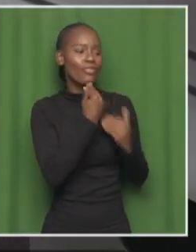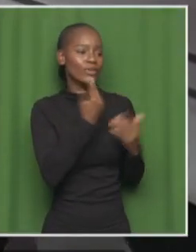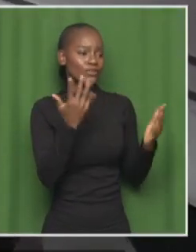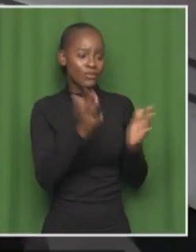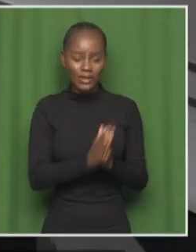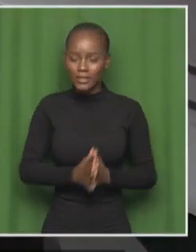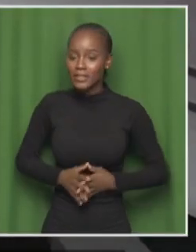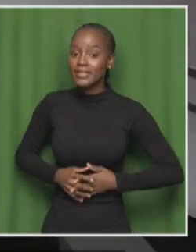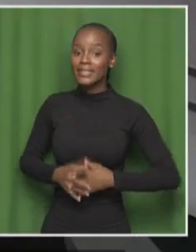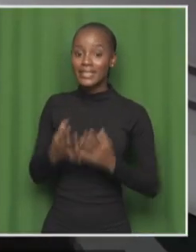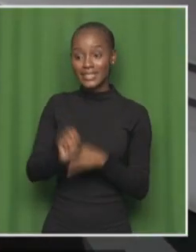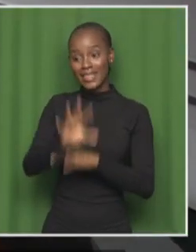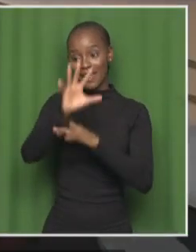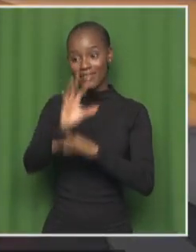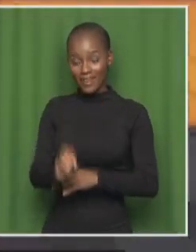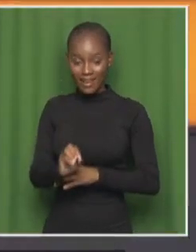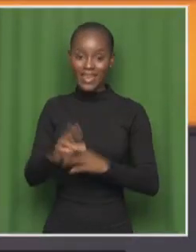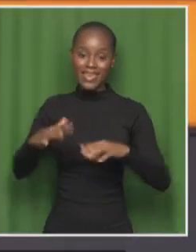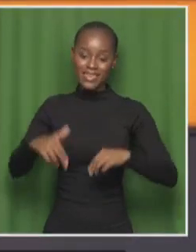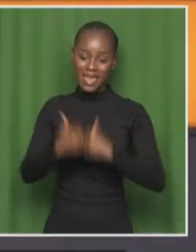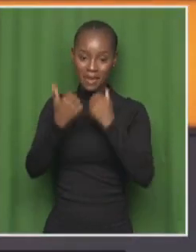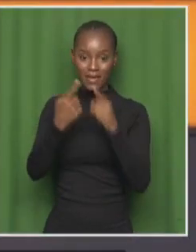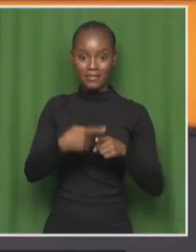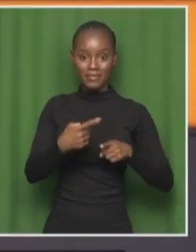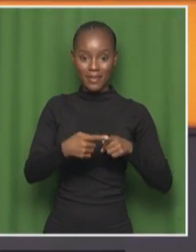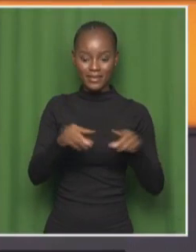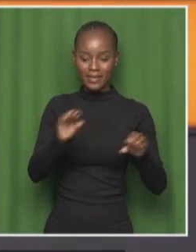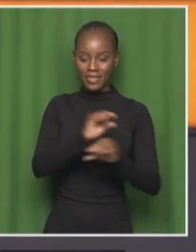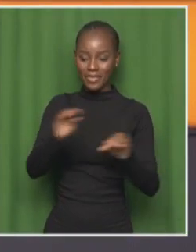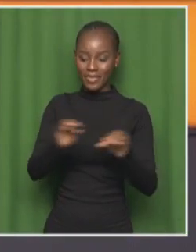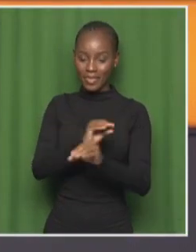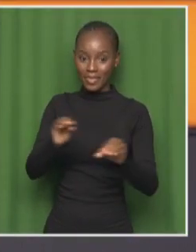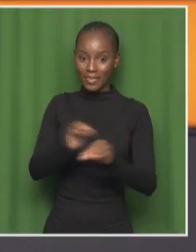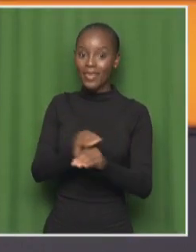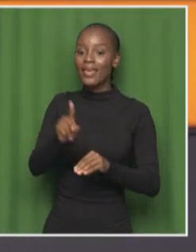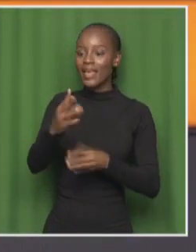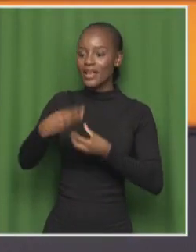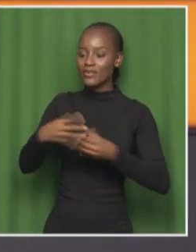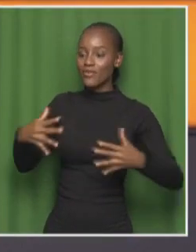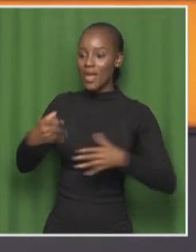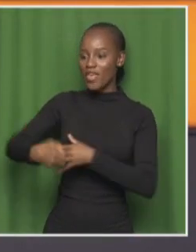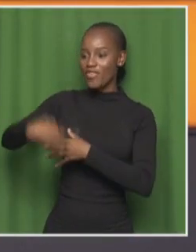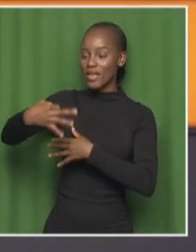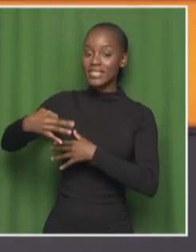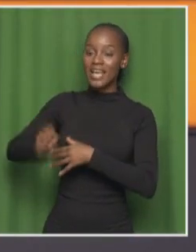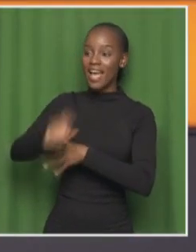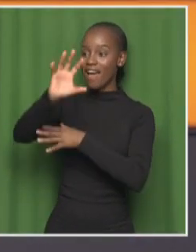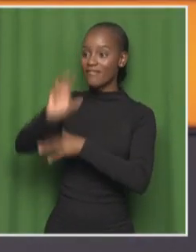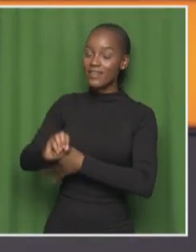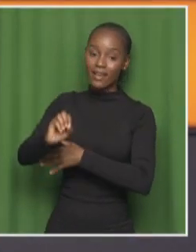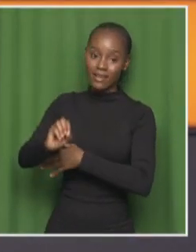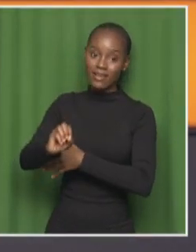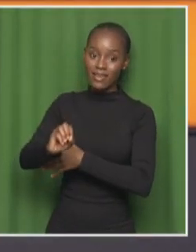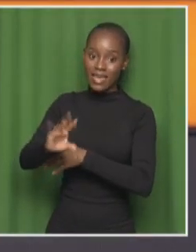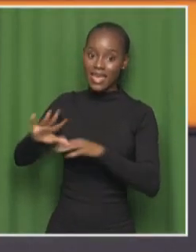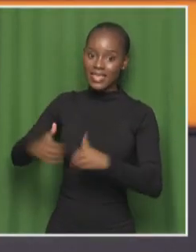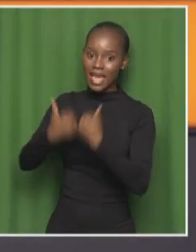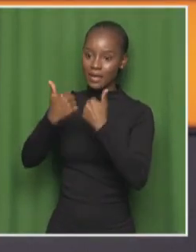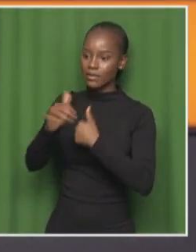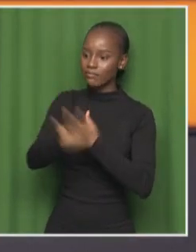right. Scrabble in South Africa, of course, has been included at the 13th Africa Games which will be taking place in Accra in Ghana.